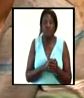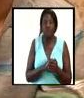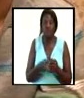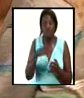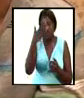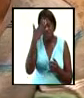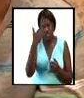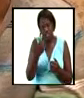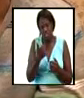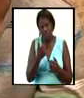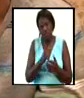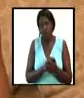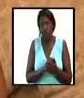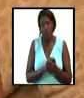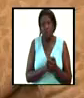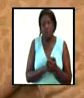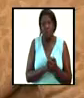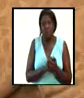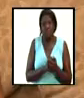Hello, Aunt Maggie?